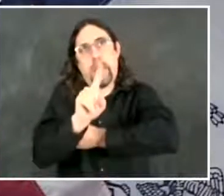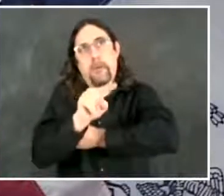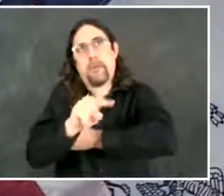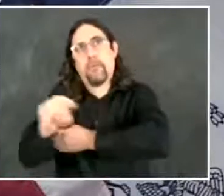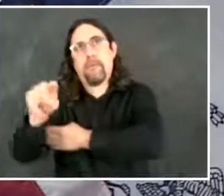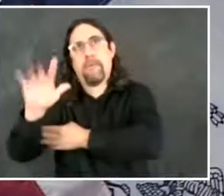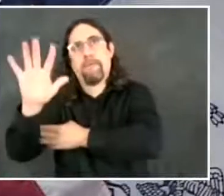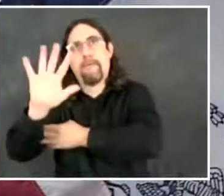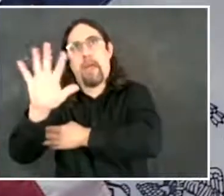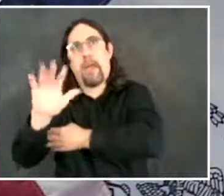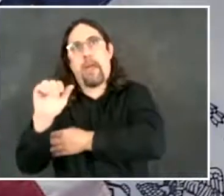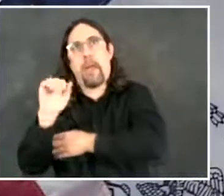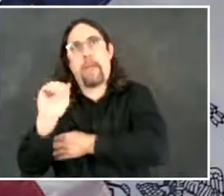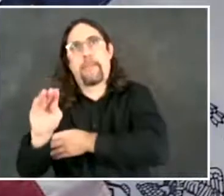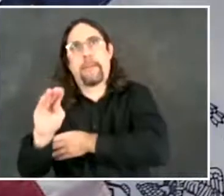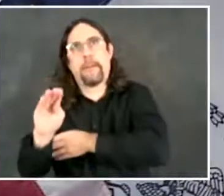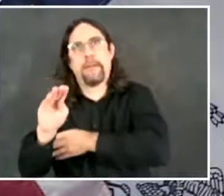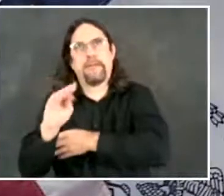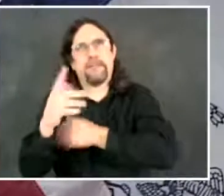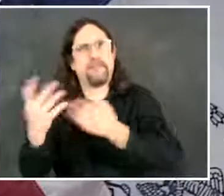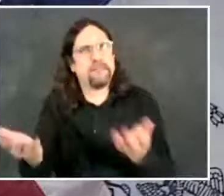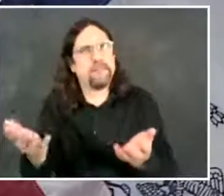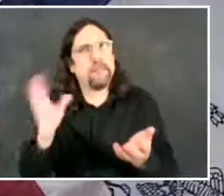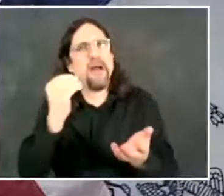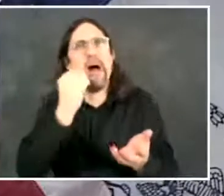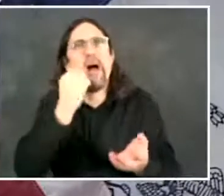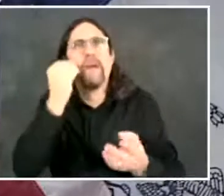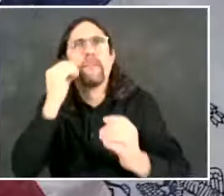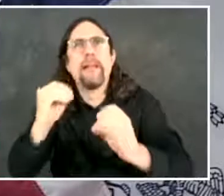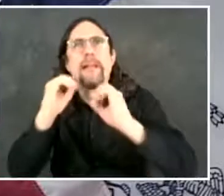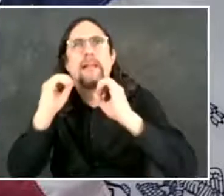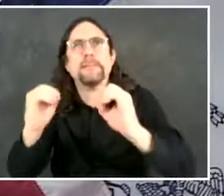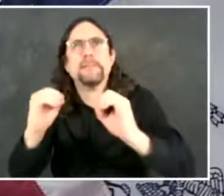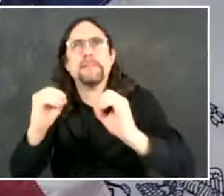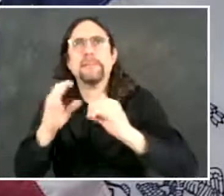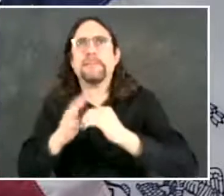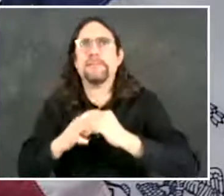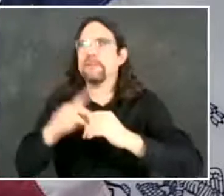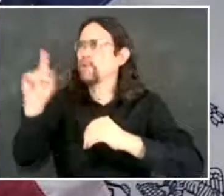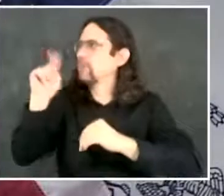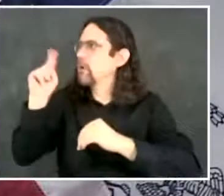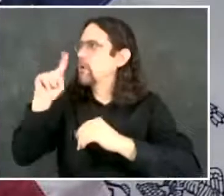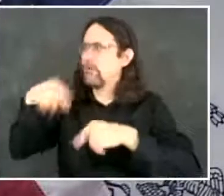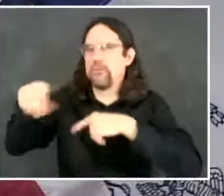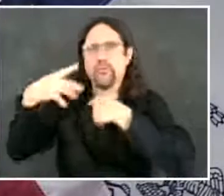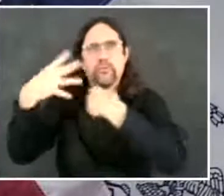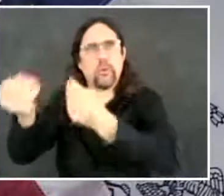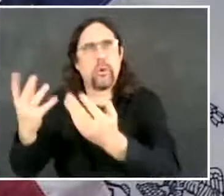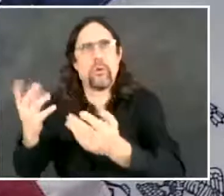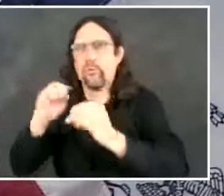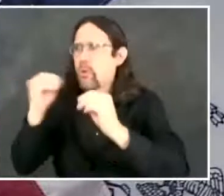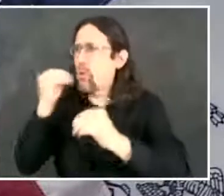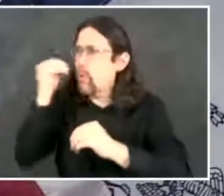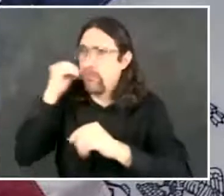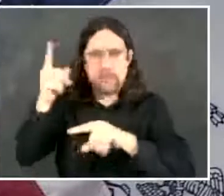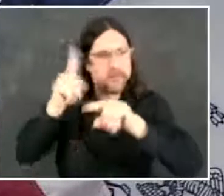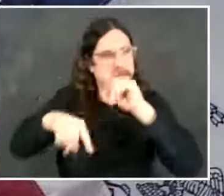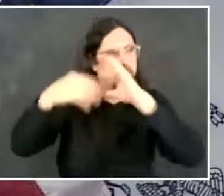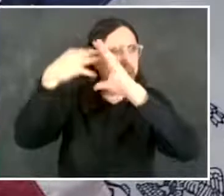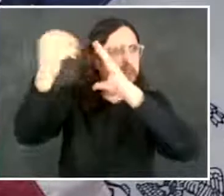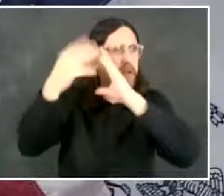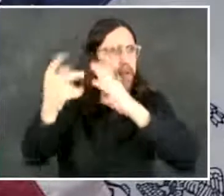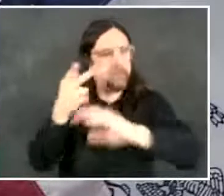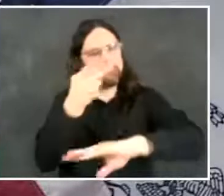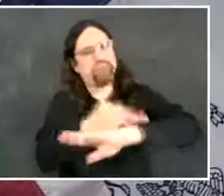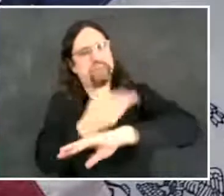again, that's one way of painting it. Let me paint it another way. Someone who is sleeping on a train needs help. We're